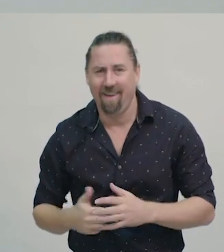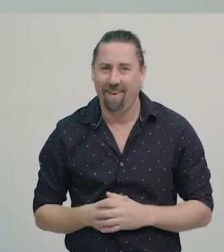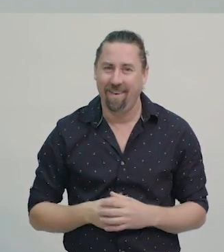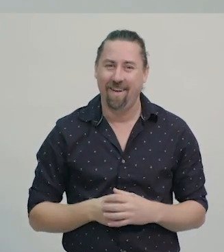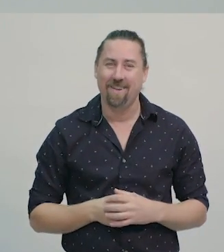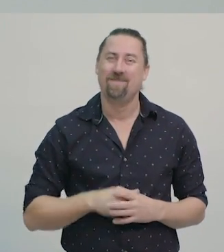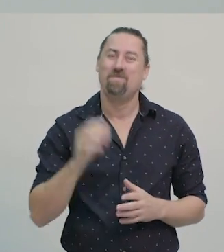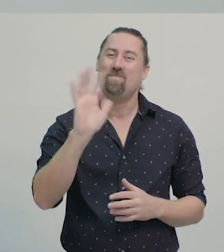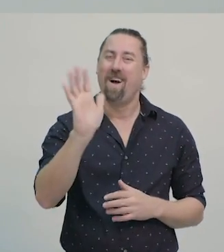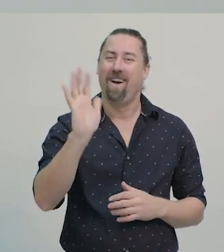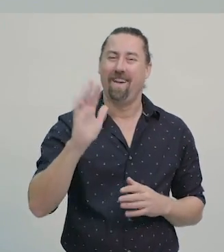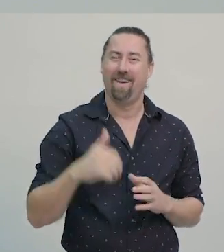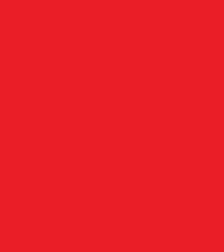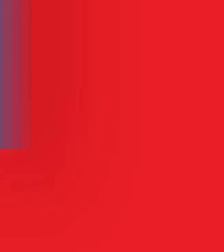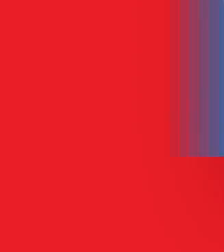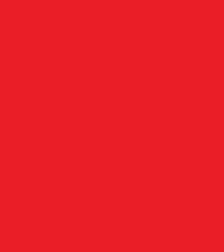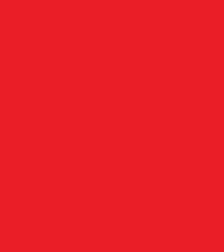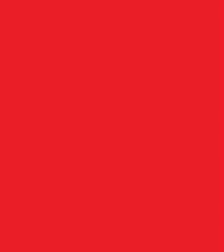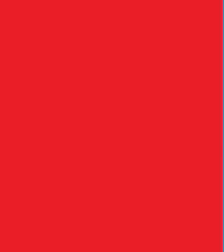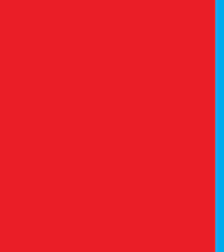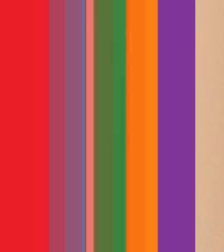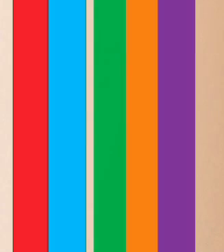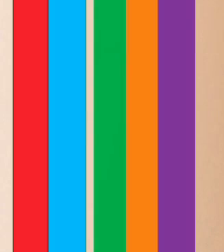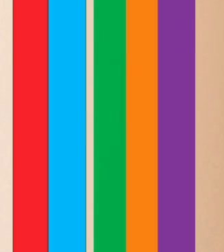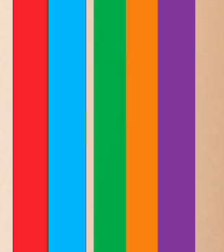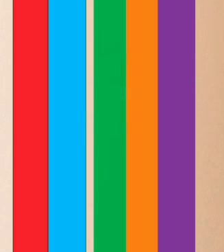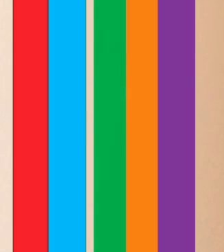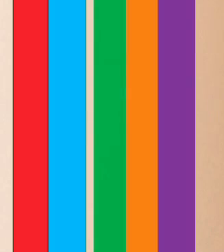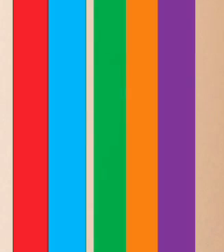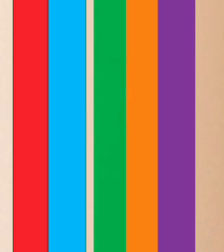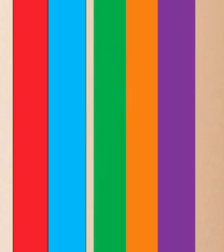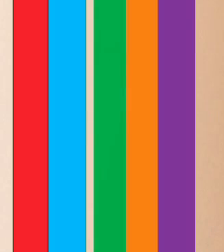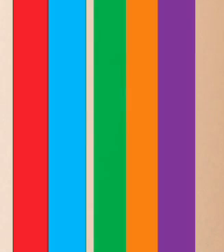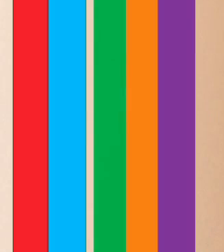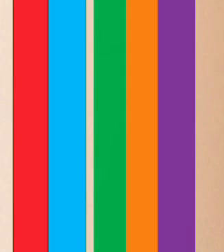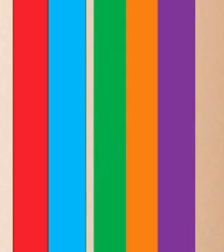Wow, we have learned so much about measuring.